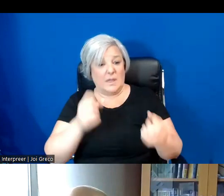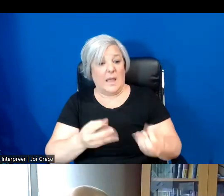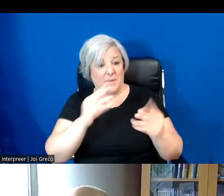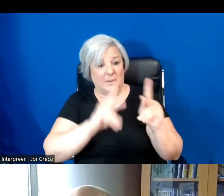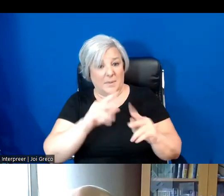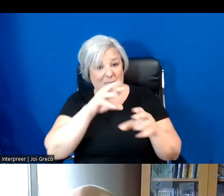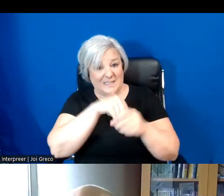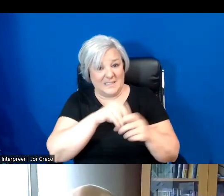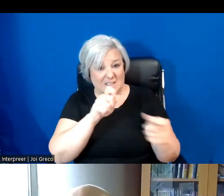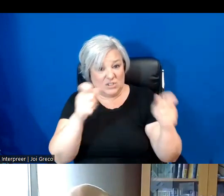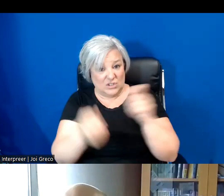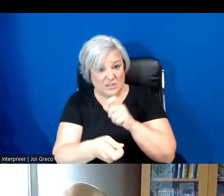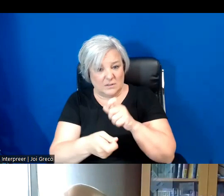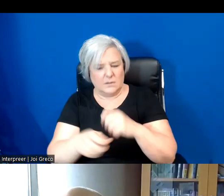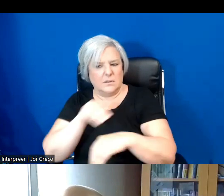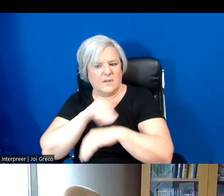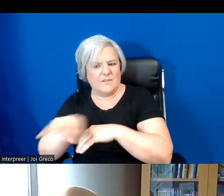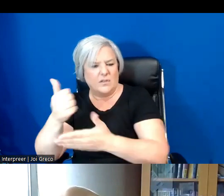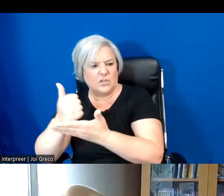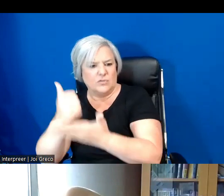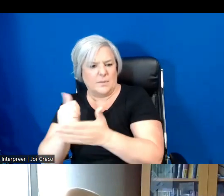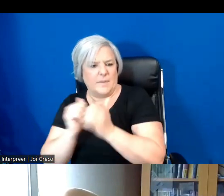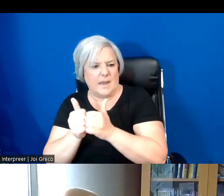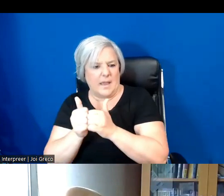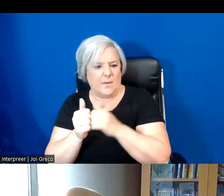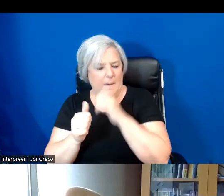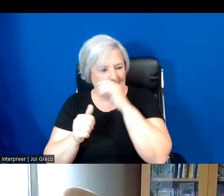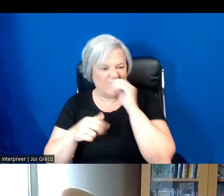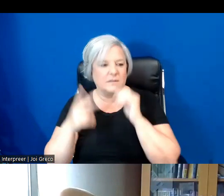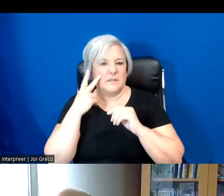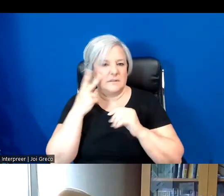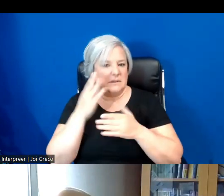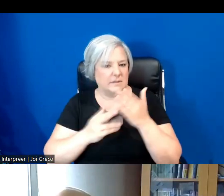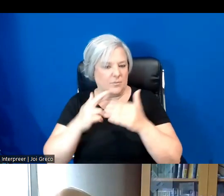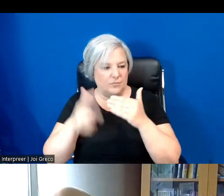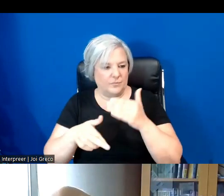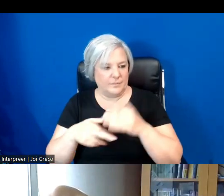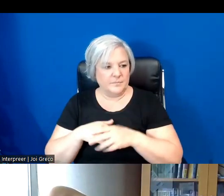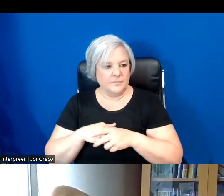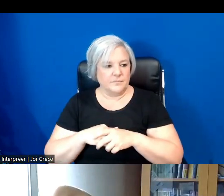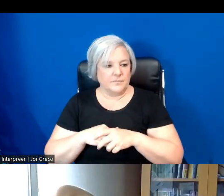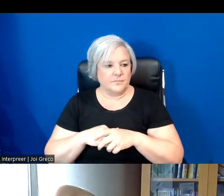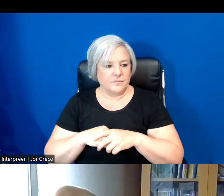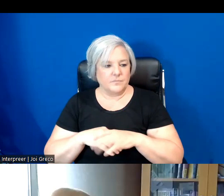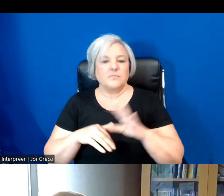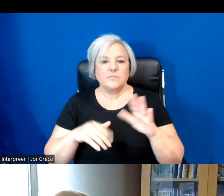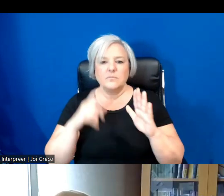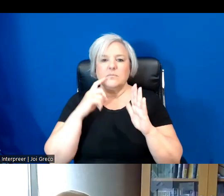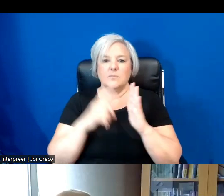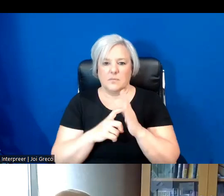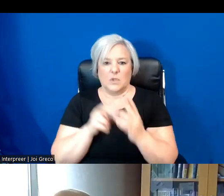what's its effect on child maltreatment. And let's go to the next slide. We're going to walk through some of the results here. So we found that there were